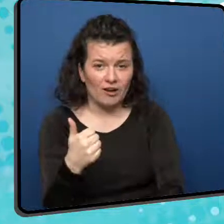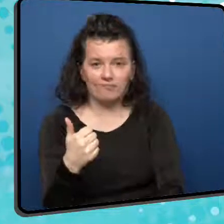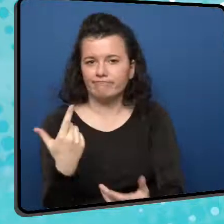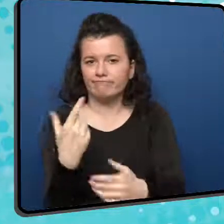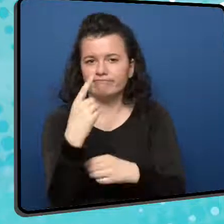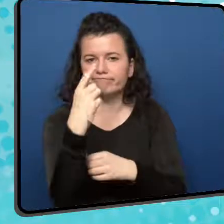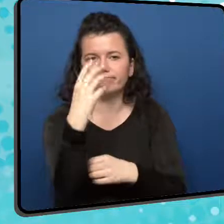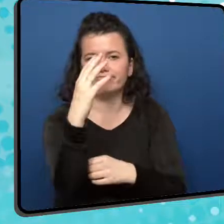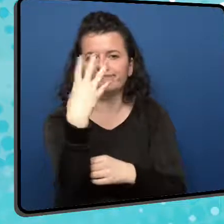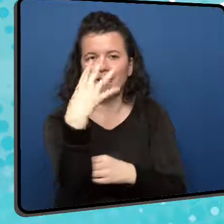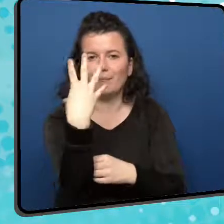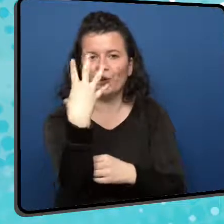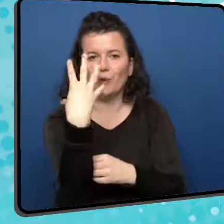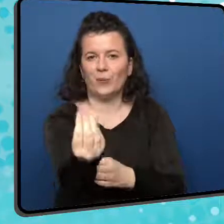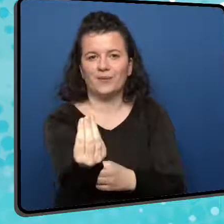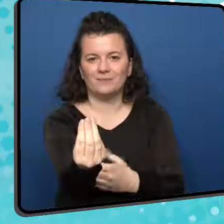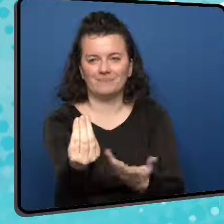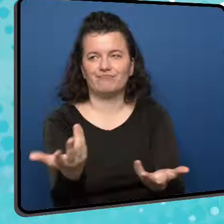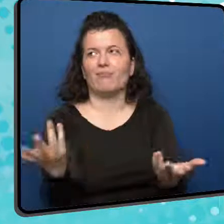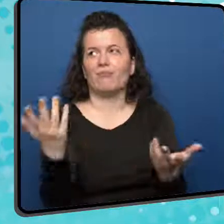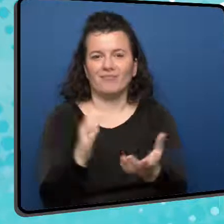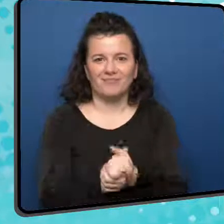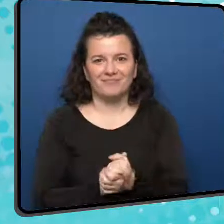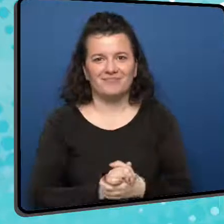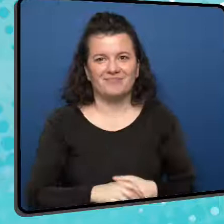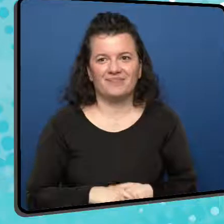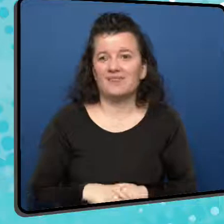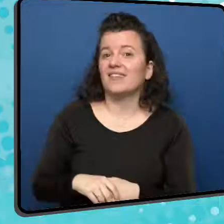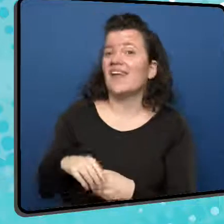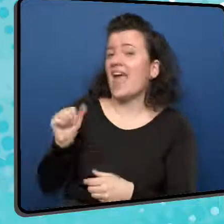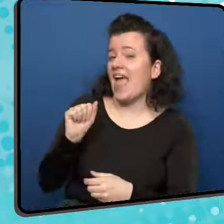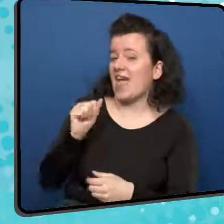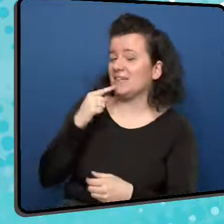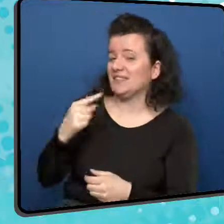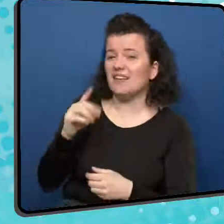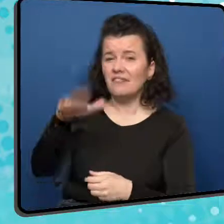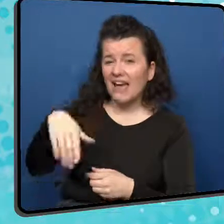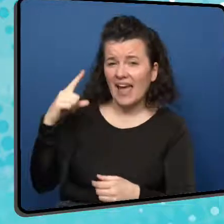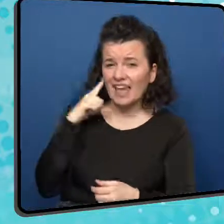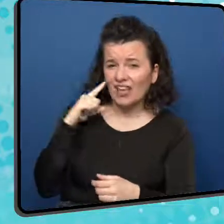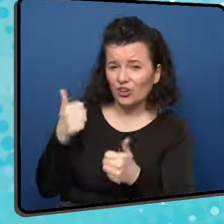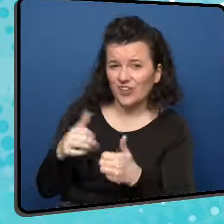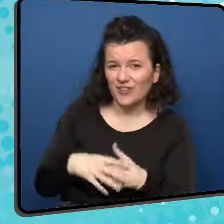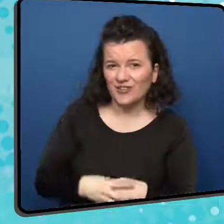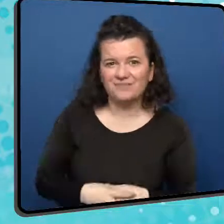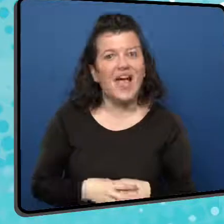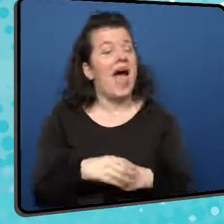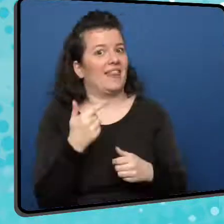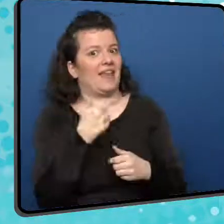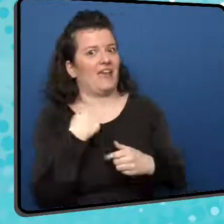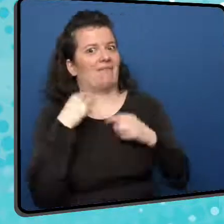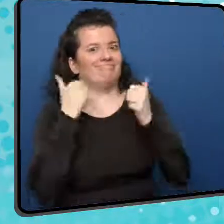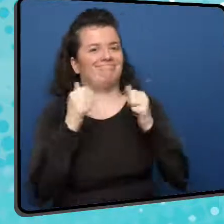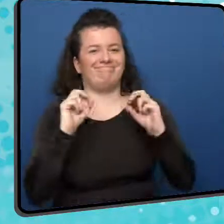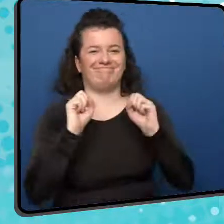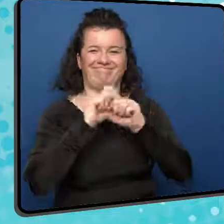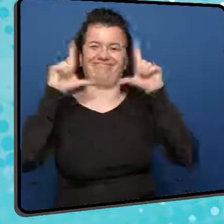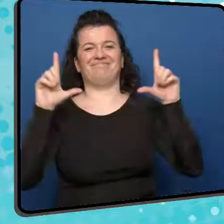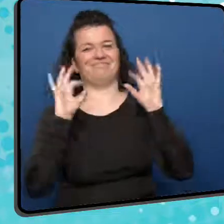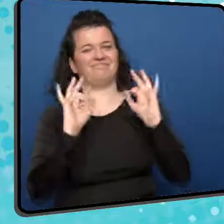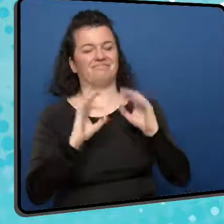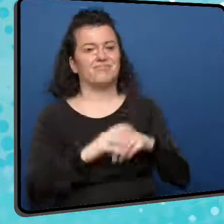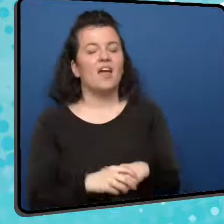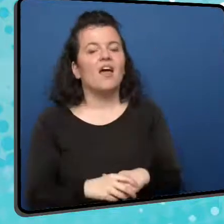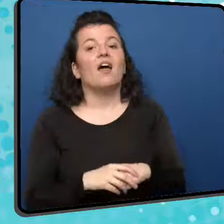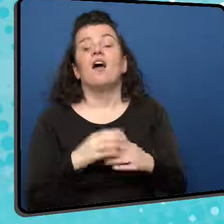switch off temporarily. So we can hear you. Okay, there we go. I'm back. But yeah, I think we work with so